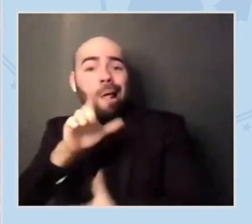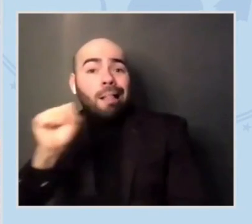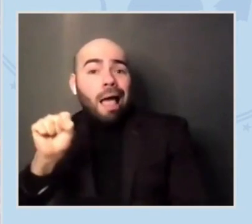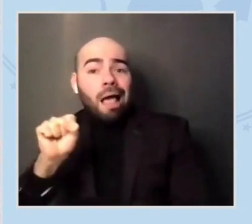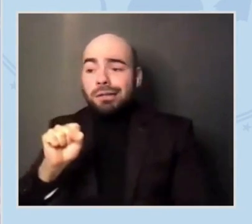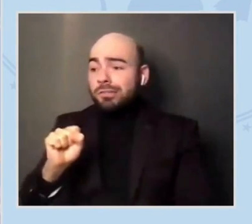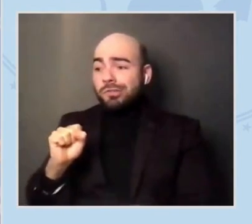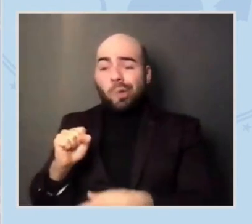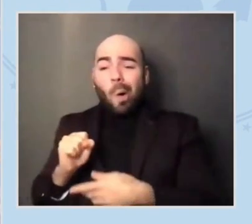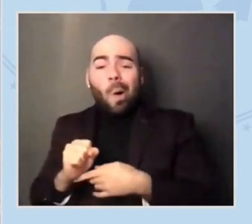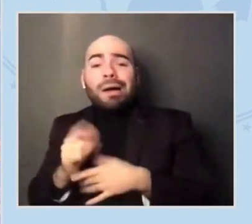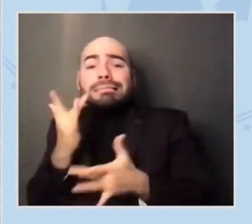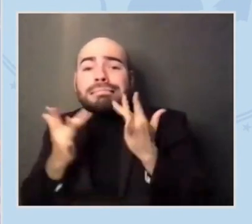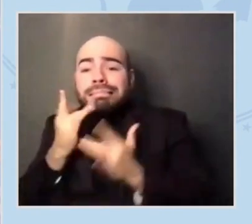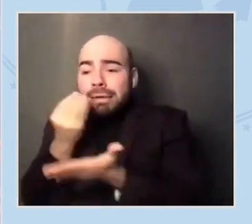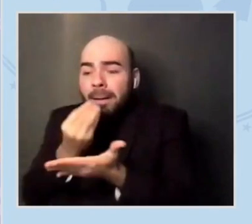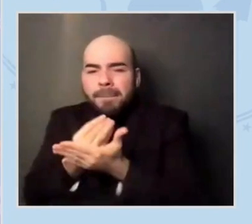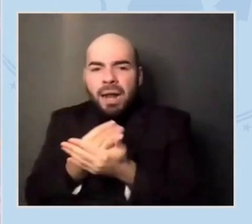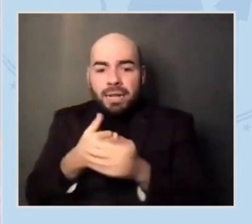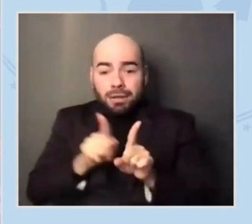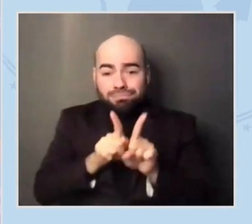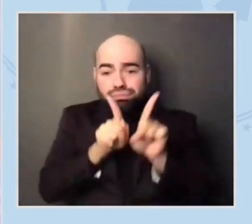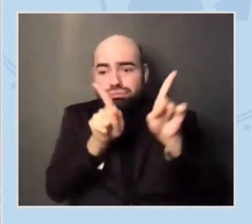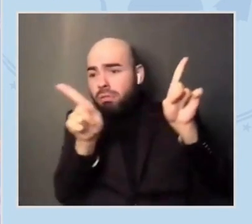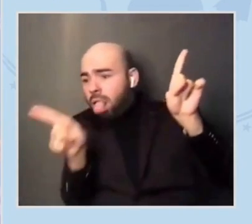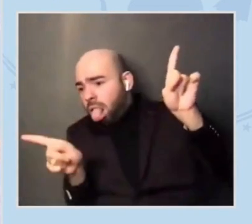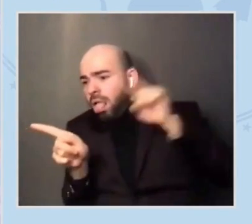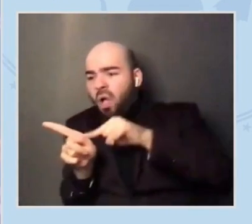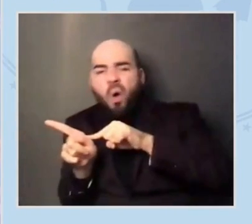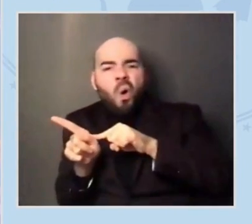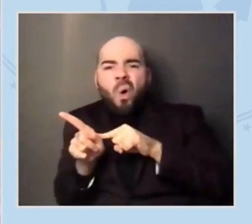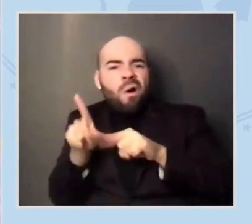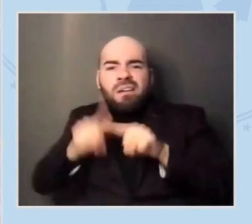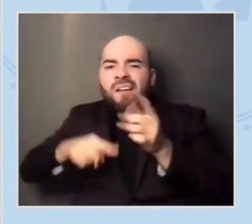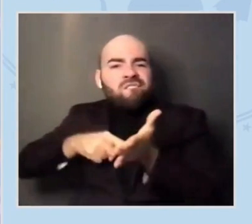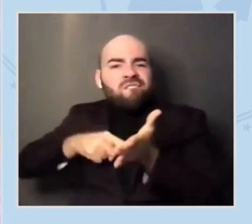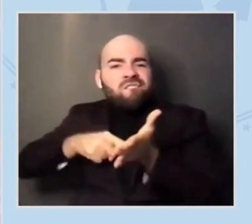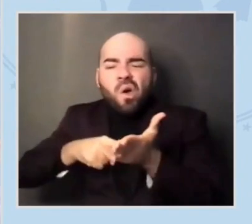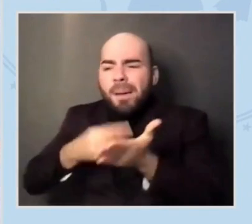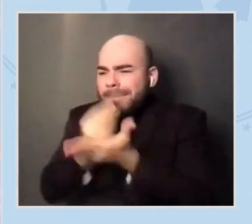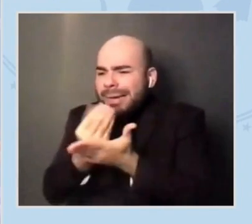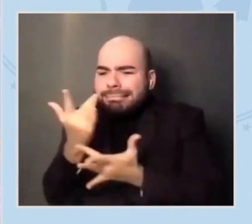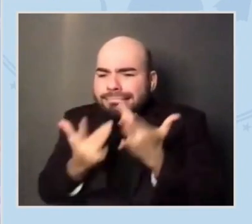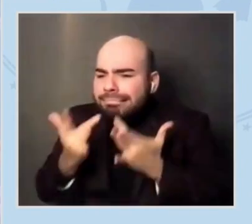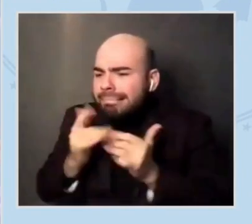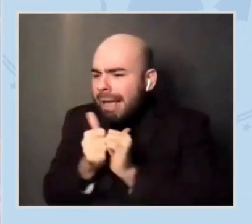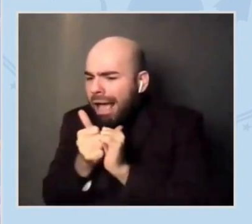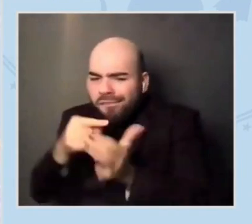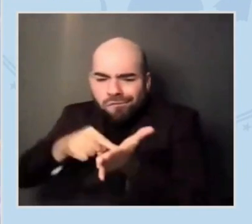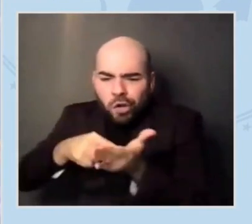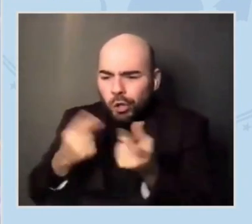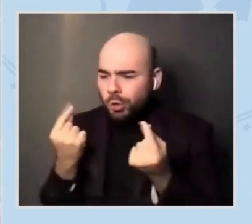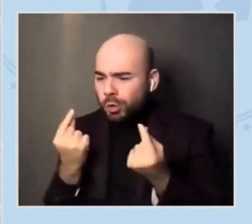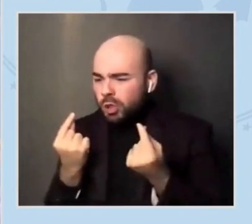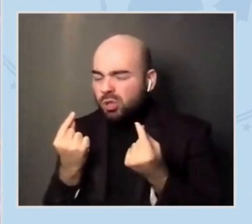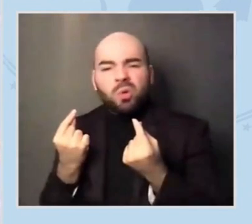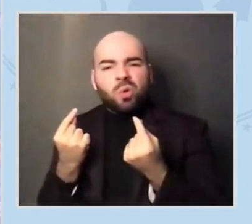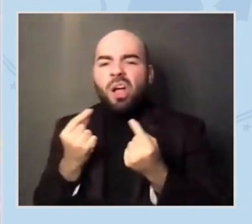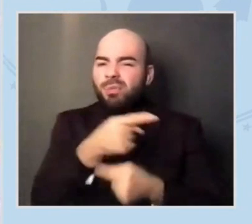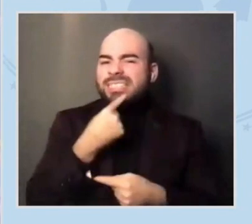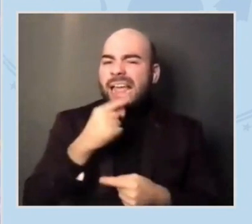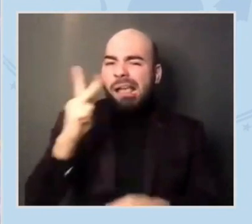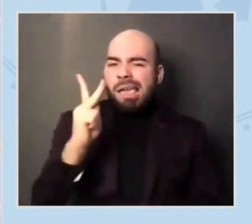slide. They're left figuring out how to pay the bills and put food on the table. Almost one in every six renters